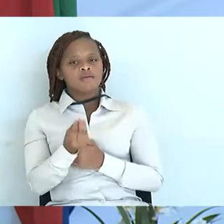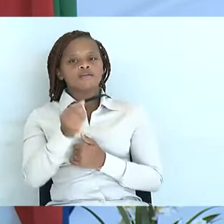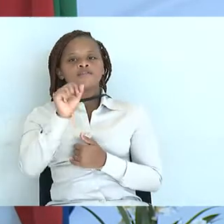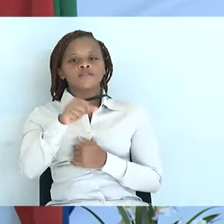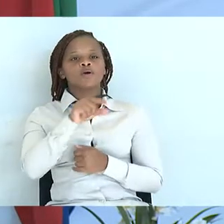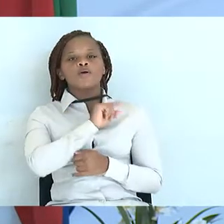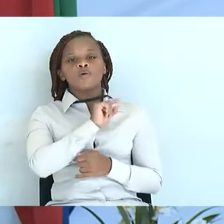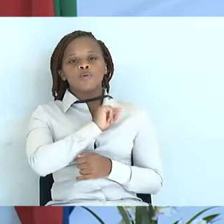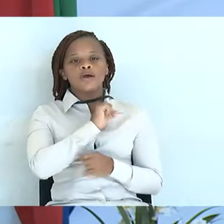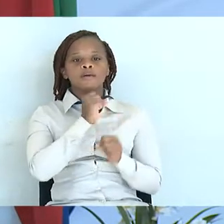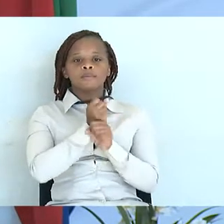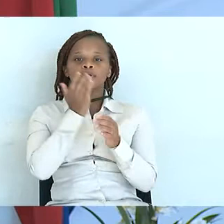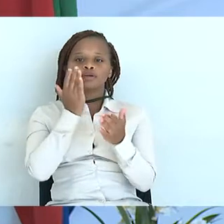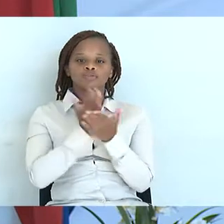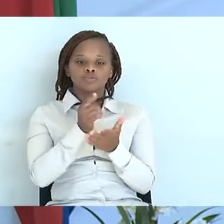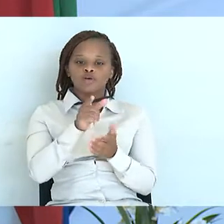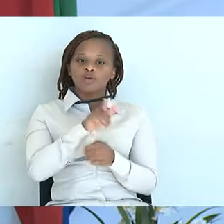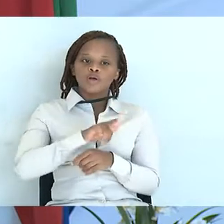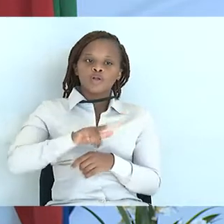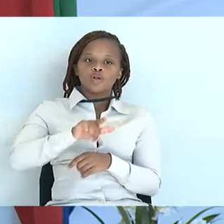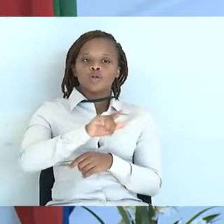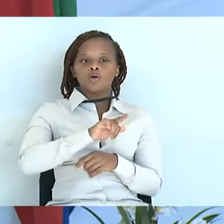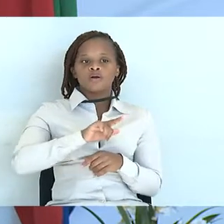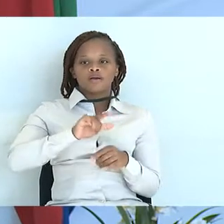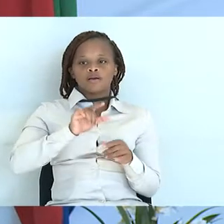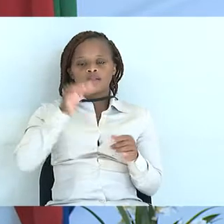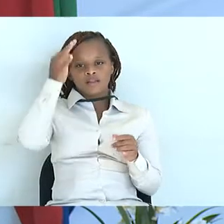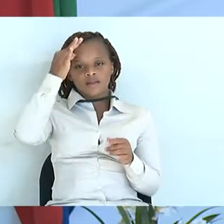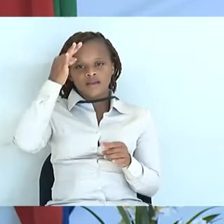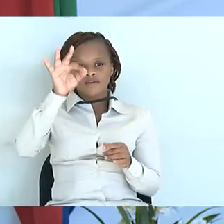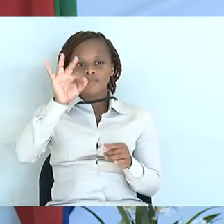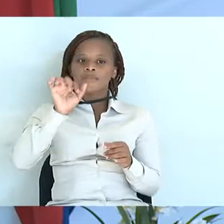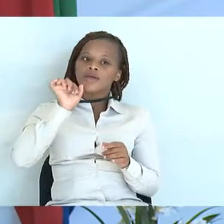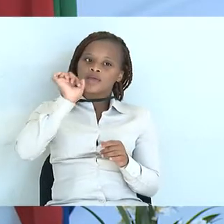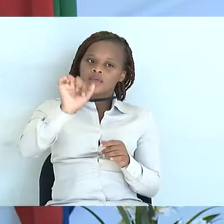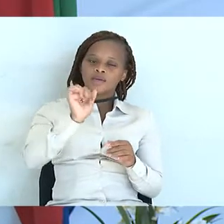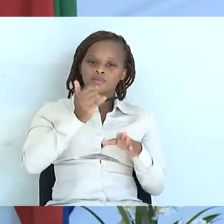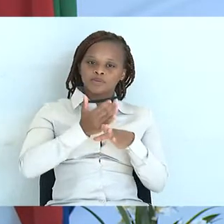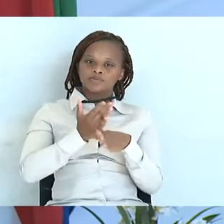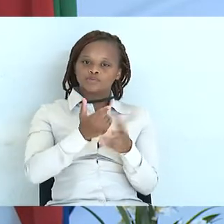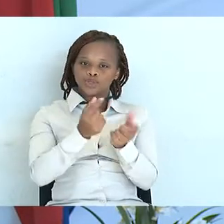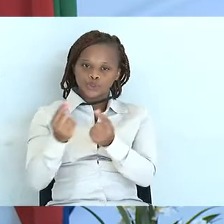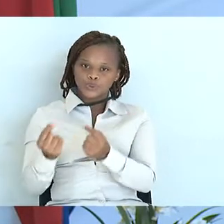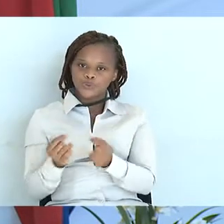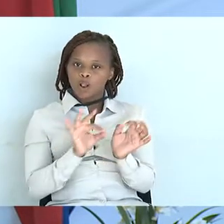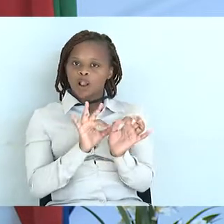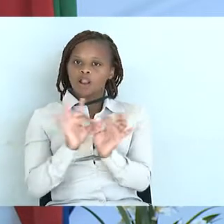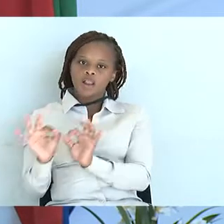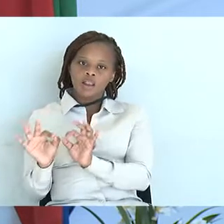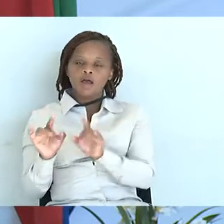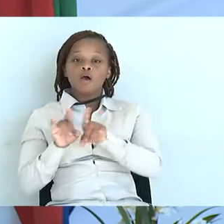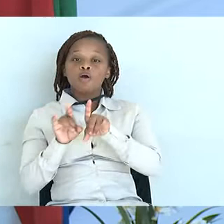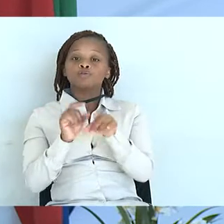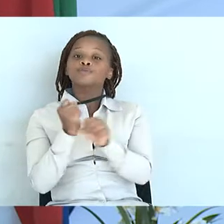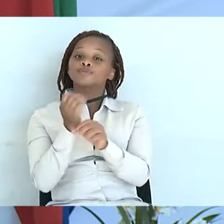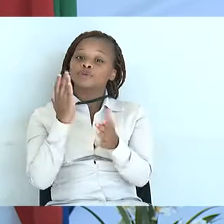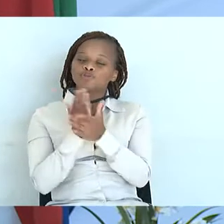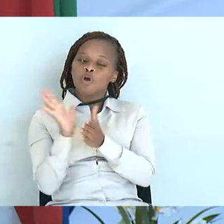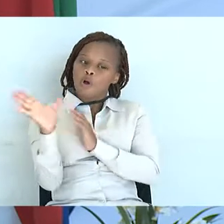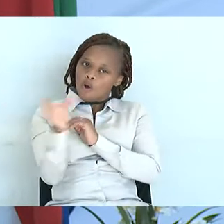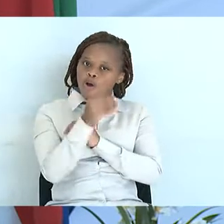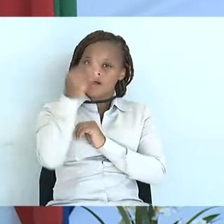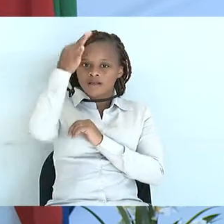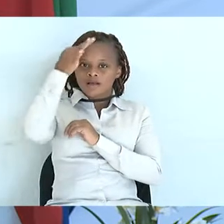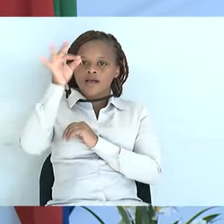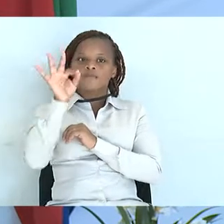local government to execute their mandate, but also to ensure that the whole of government and the whole